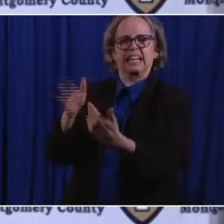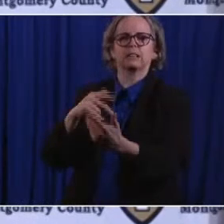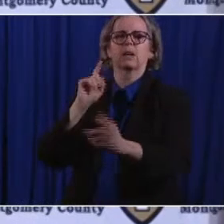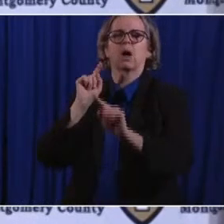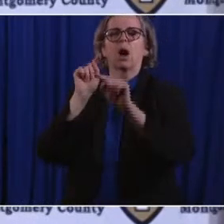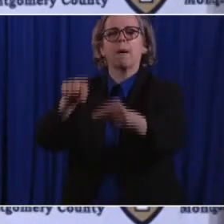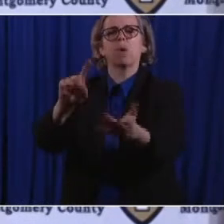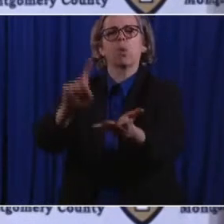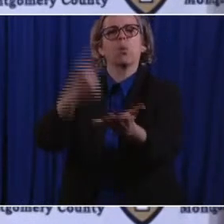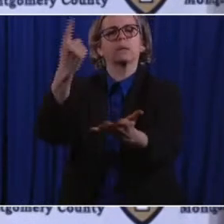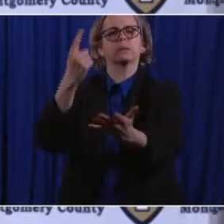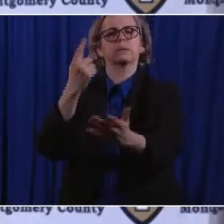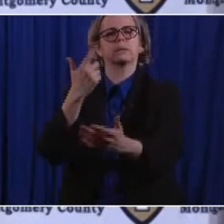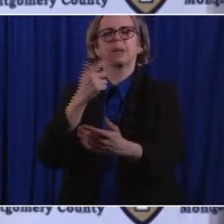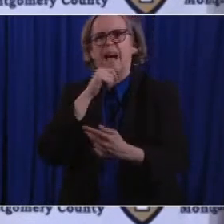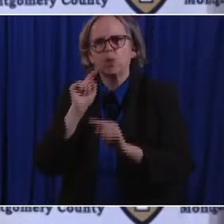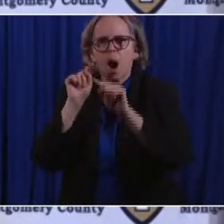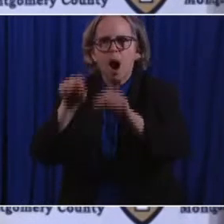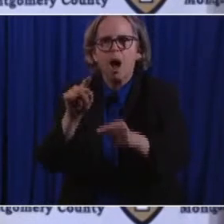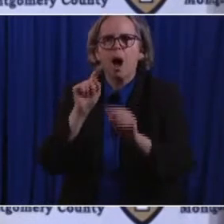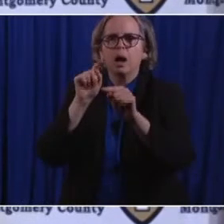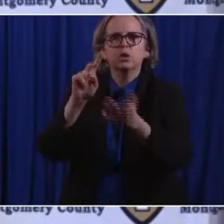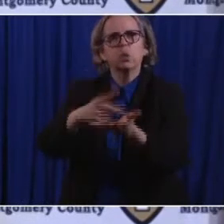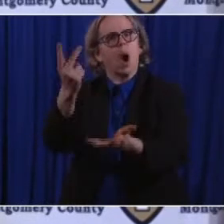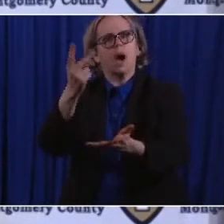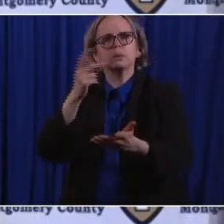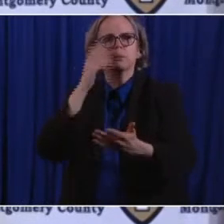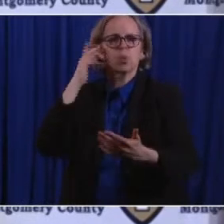people who live in the home.